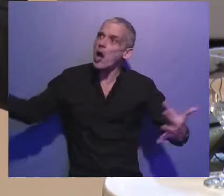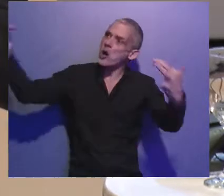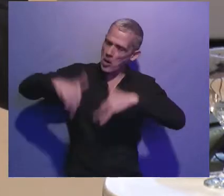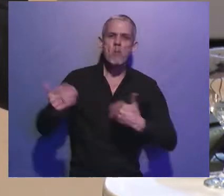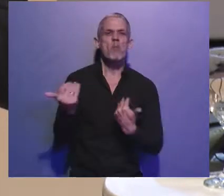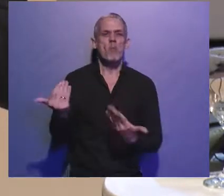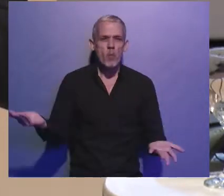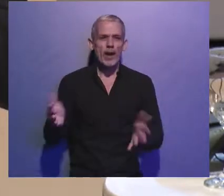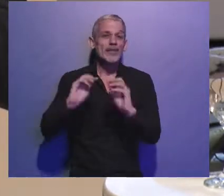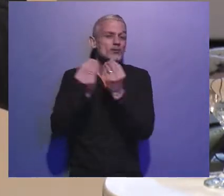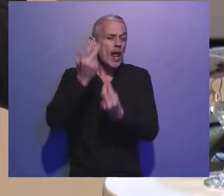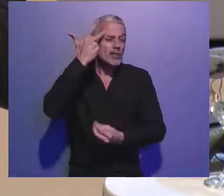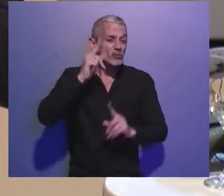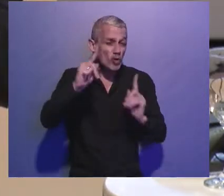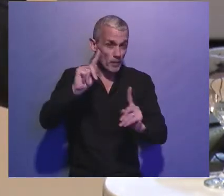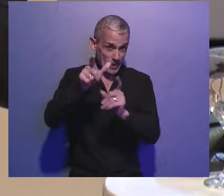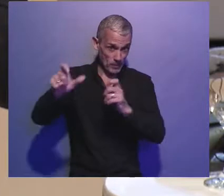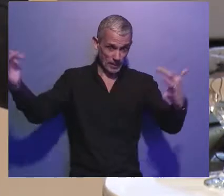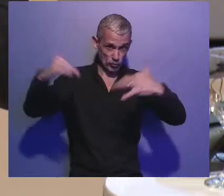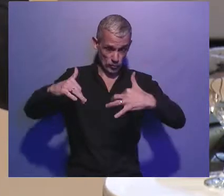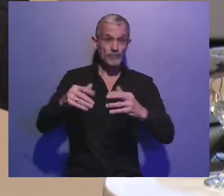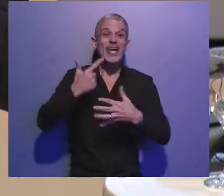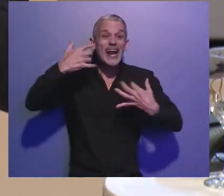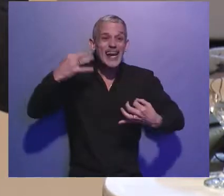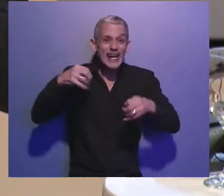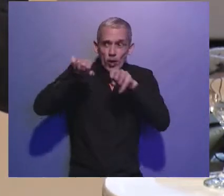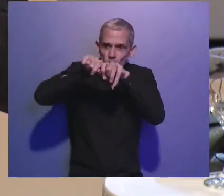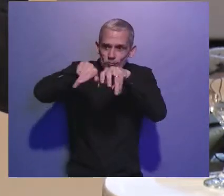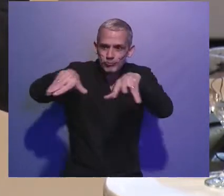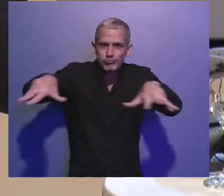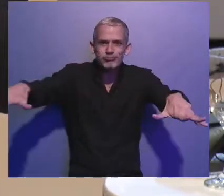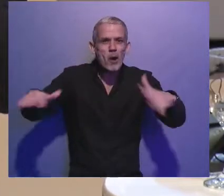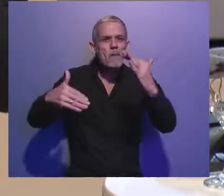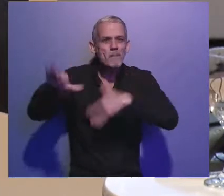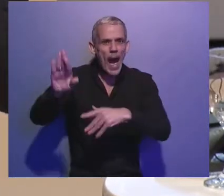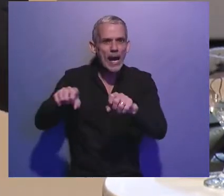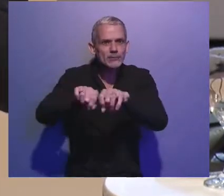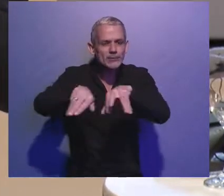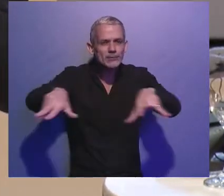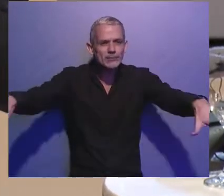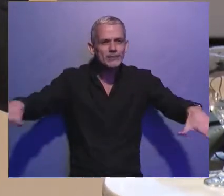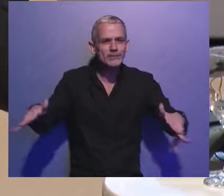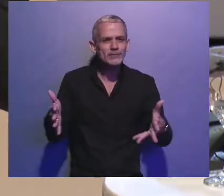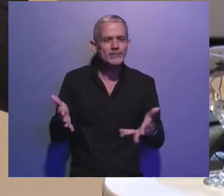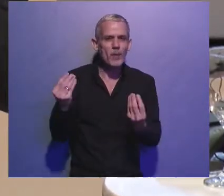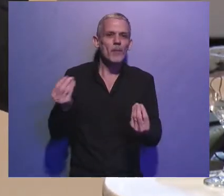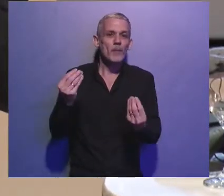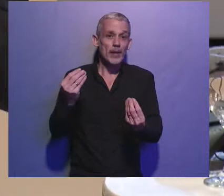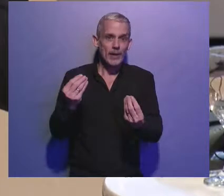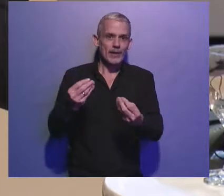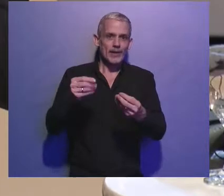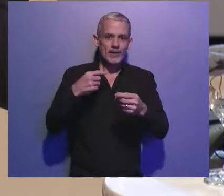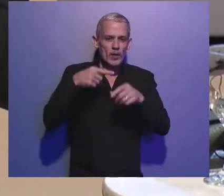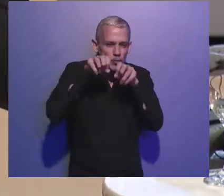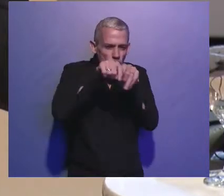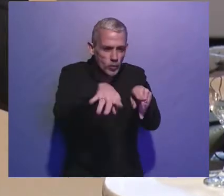reality, we are reaching a much broader audience, especially through a multiplier effect. We believe this